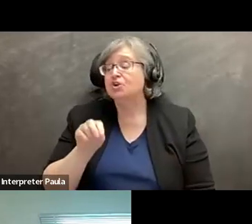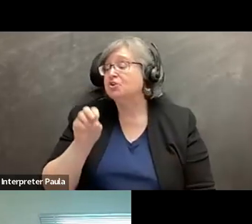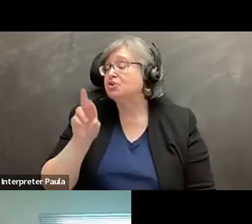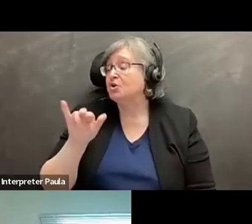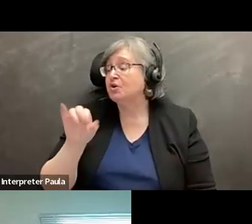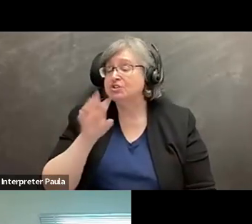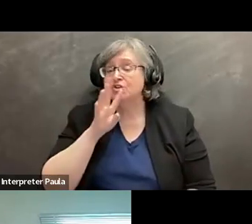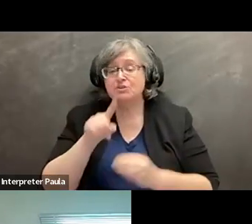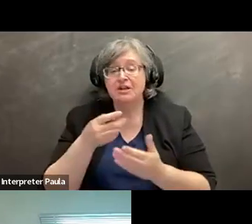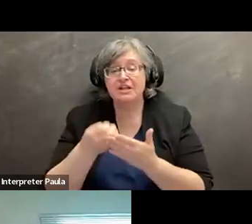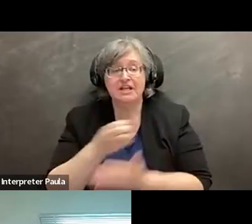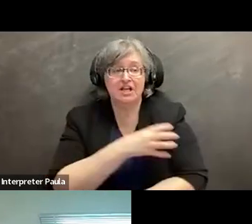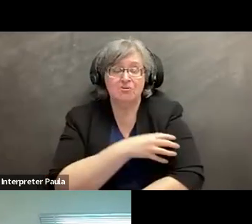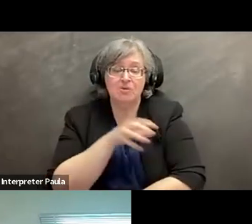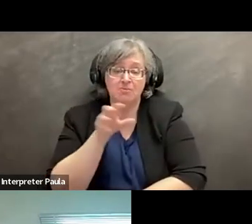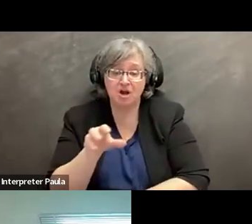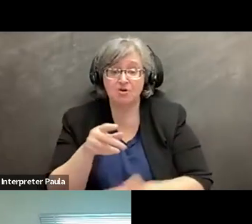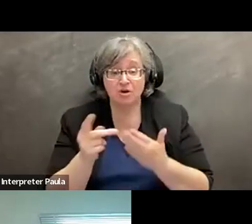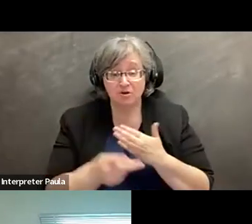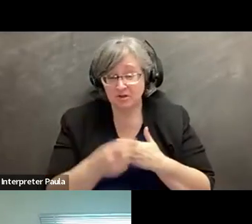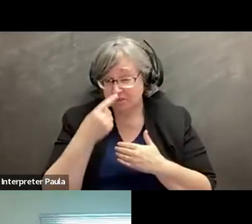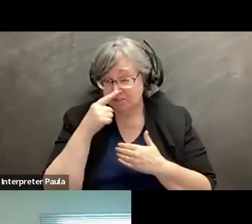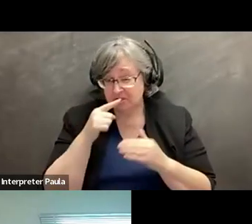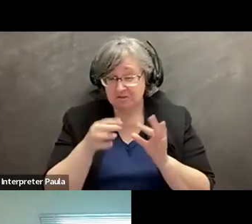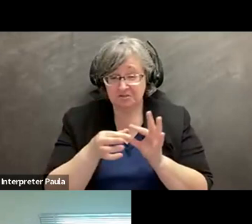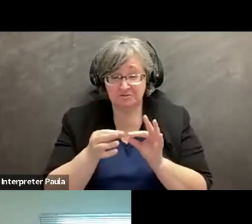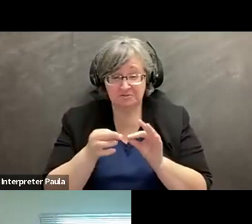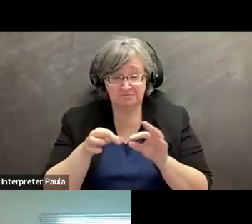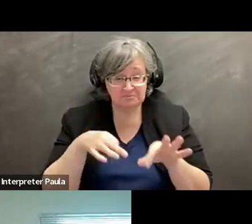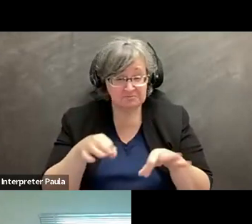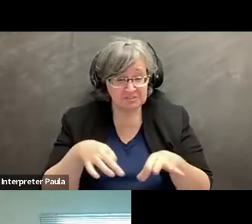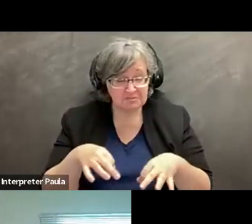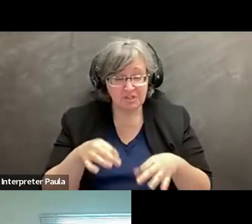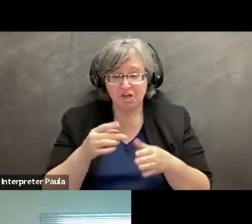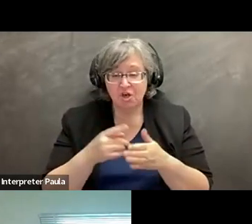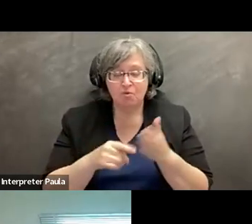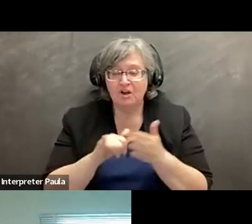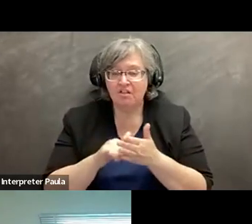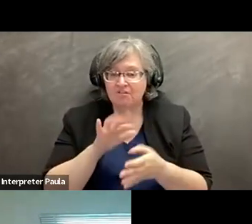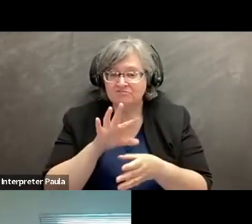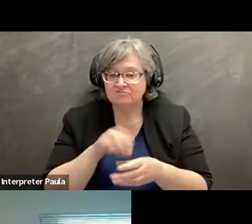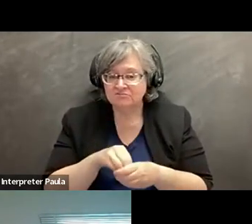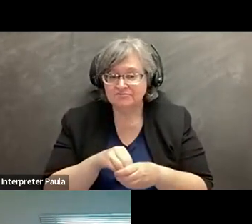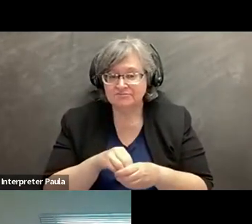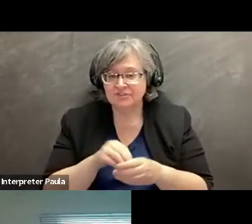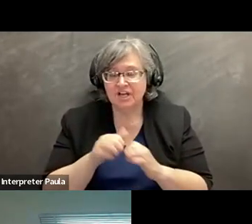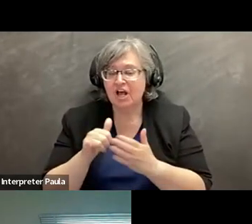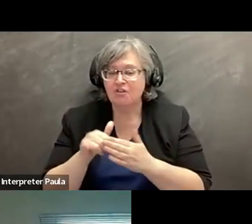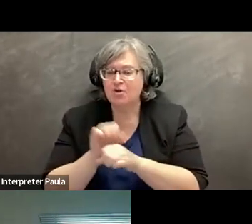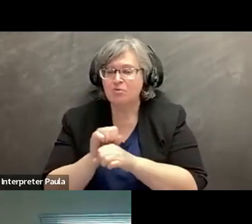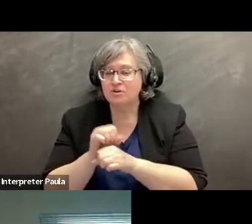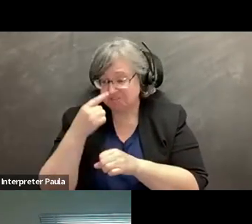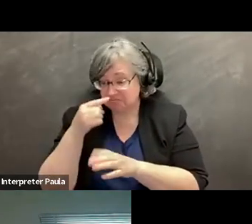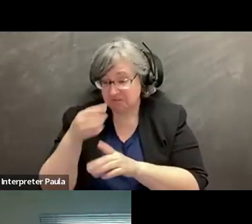your economic empowerment program, can you just tell us a little bit more about, what that entails and how that works,